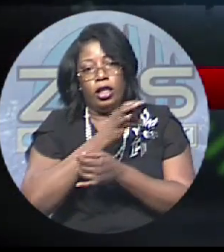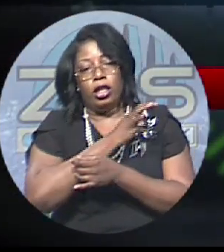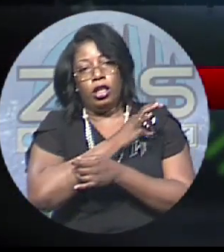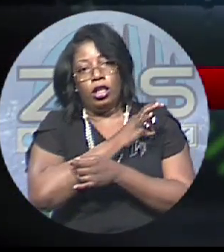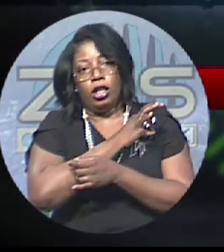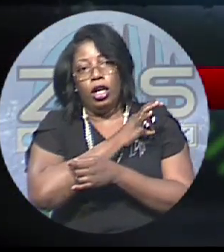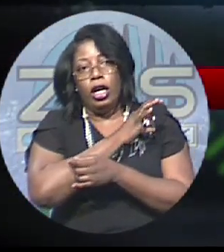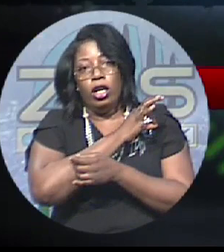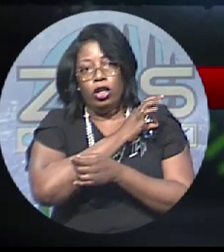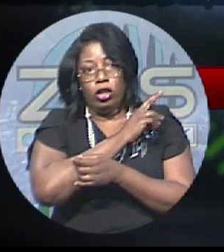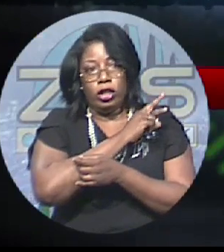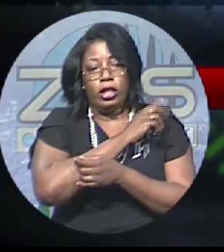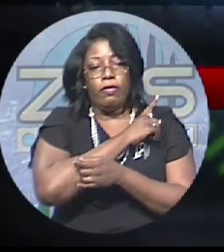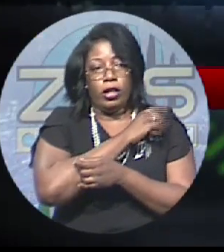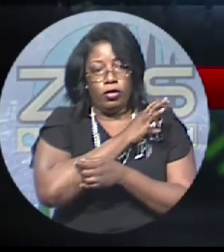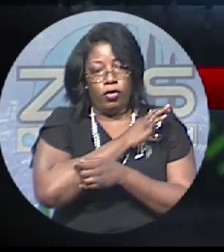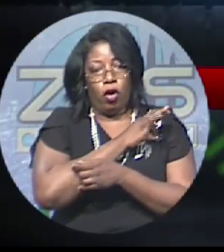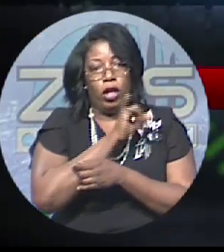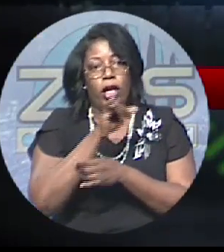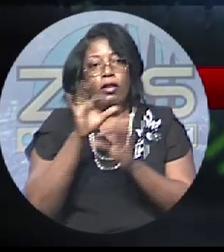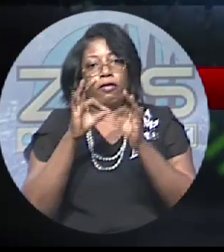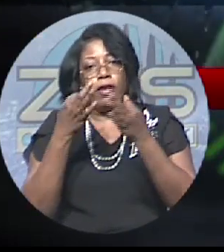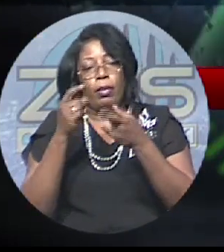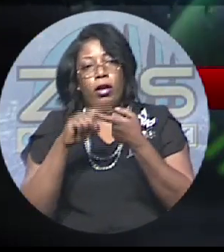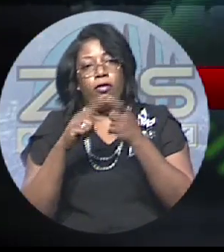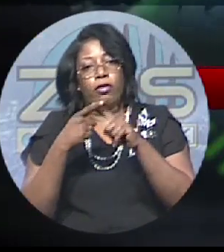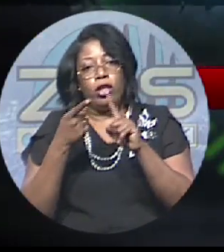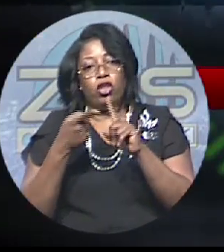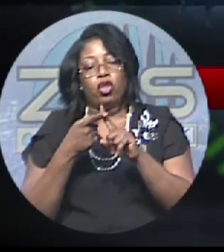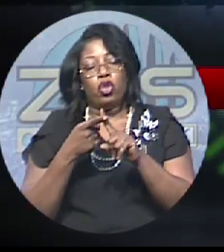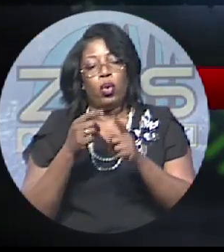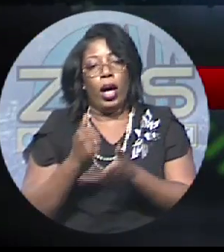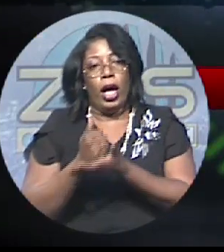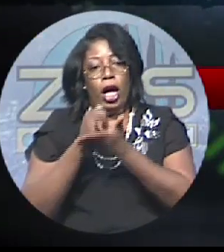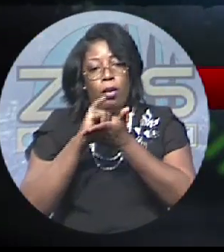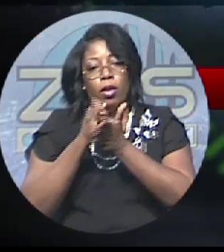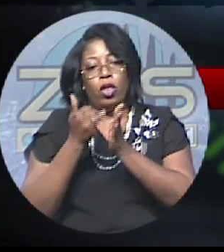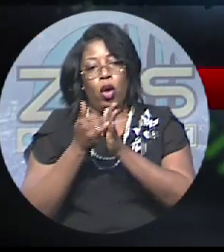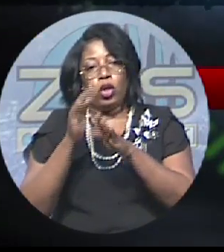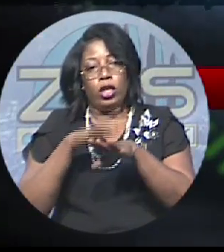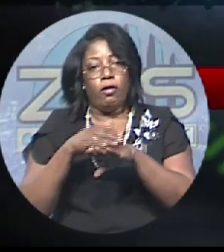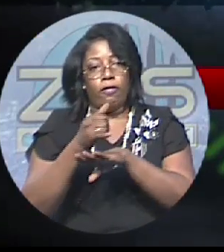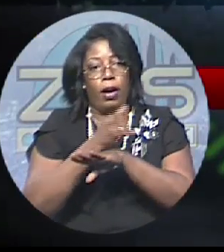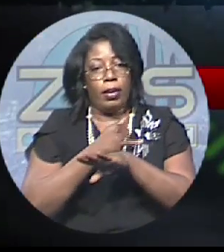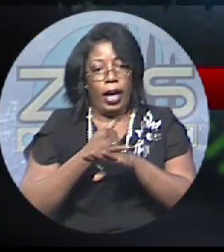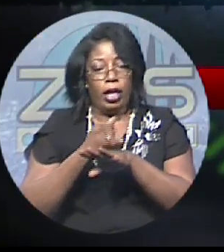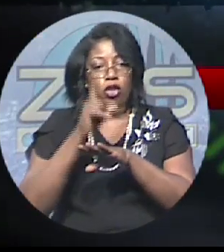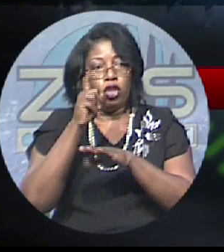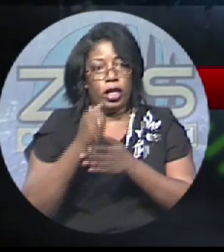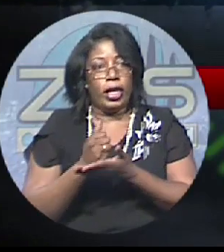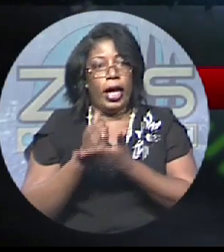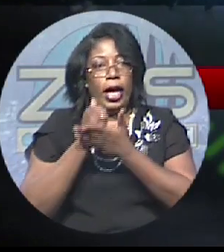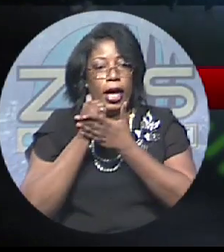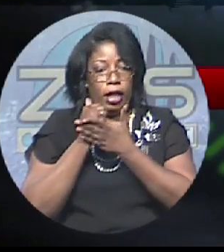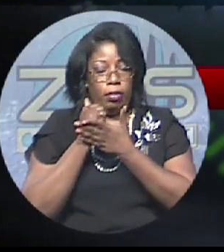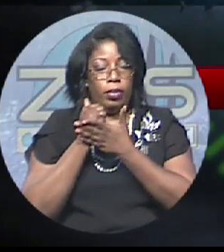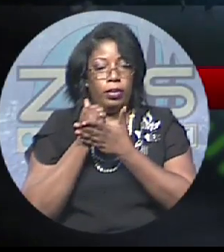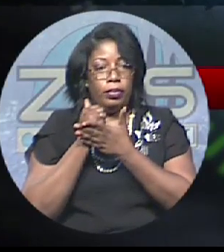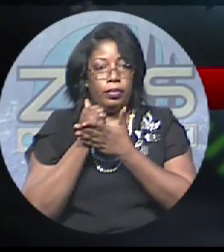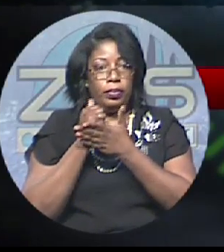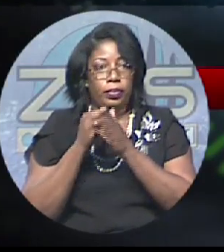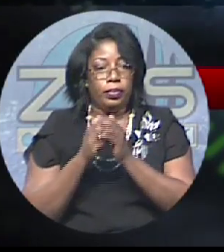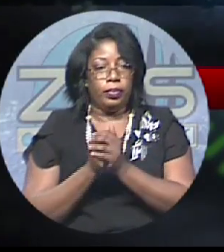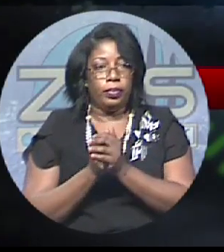Force Marines left family and friends over the weekend to help those in urgent need on family islands that were severely impacted by